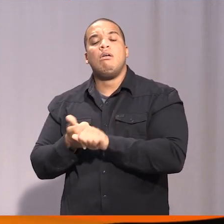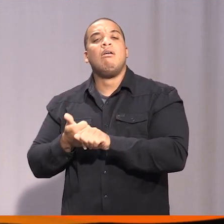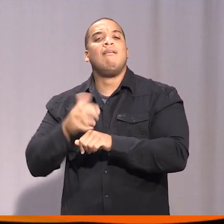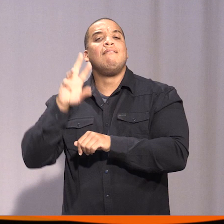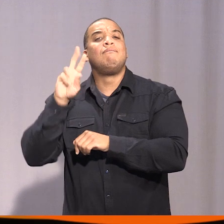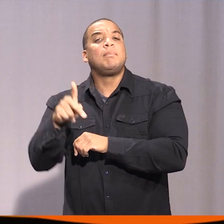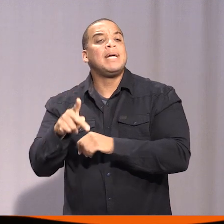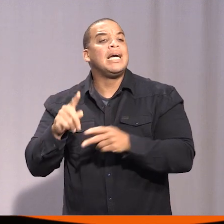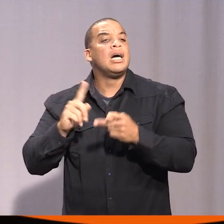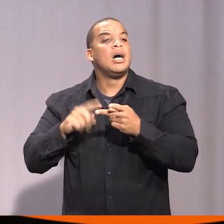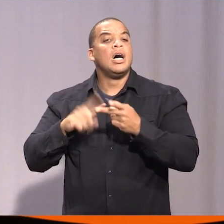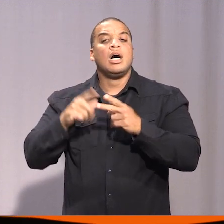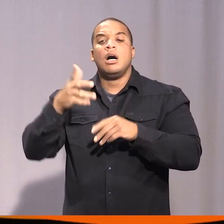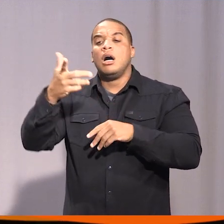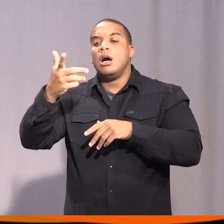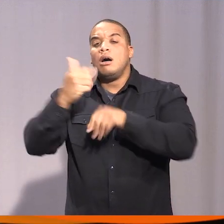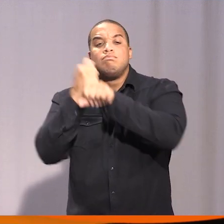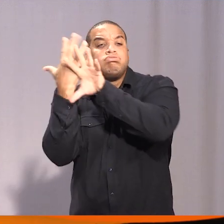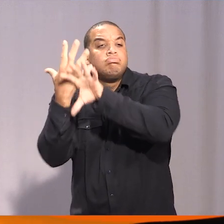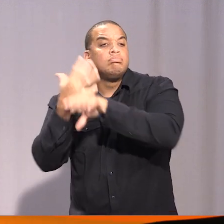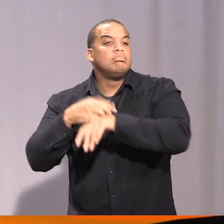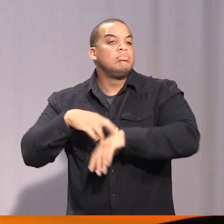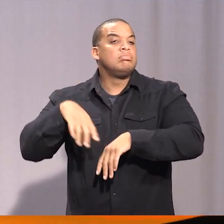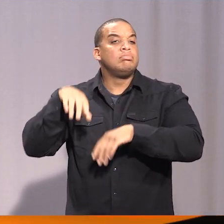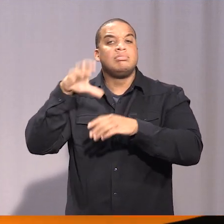This could be a home number or a cell phone.